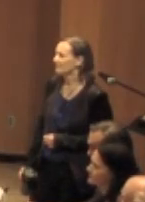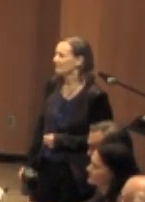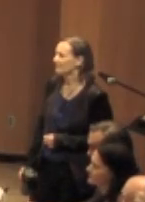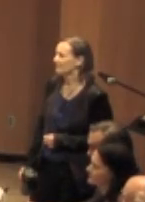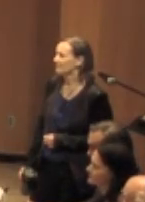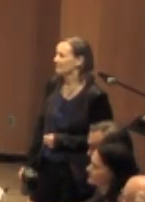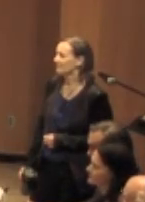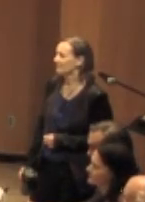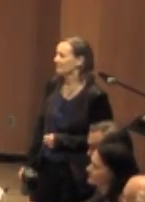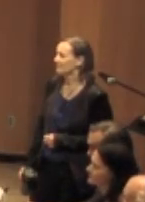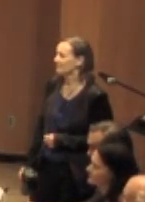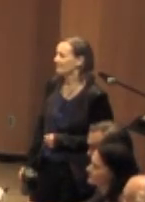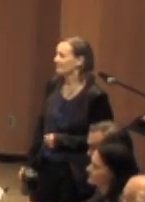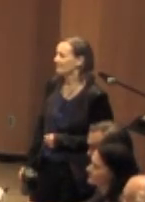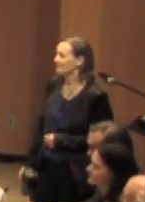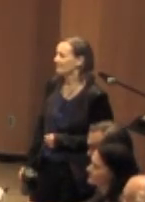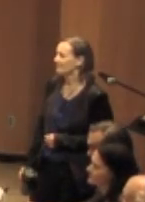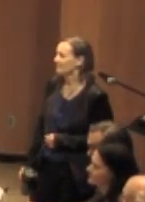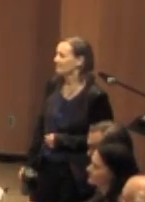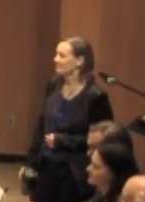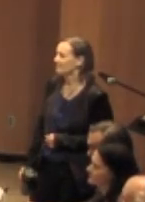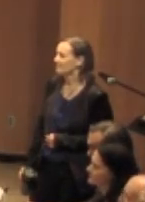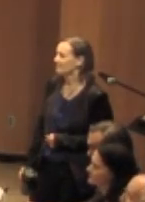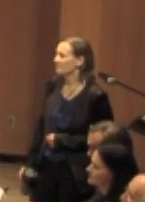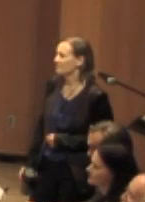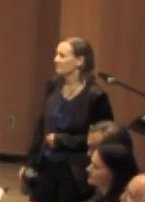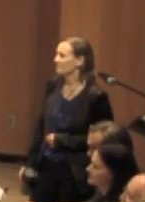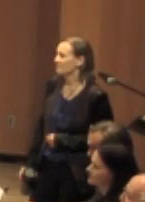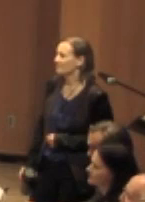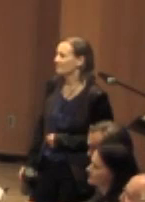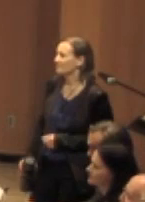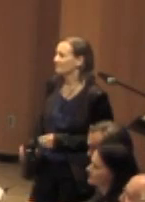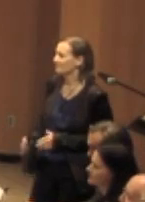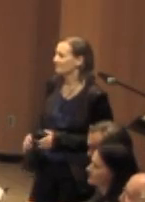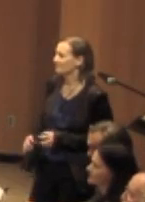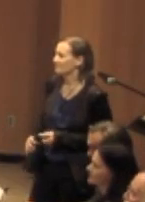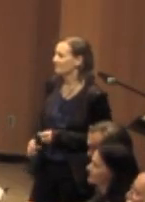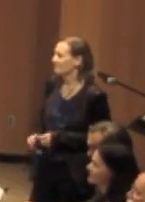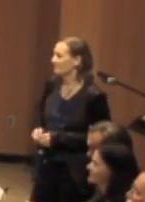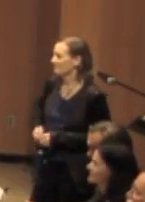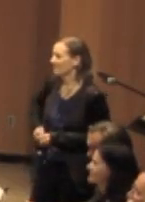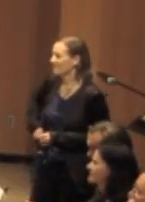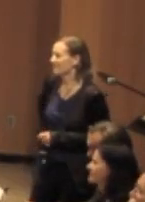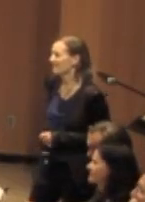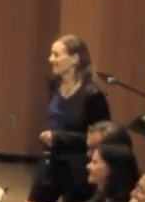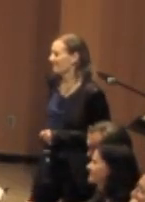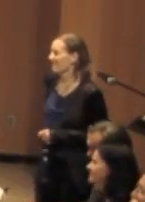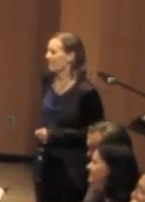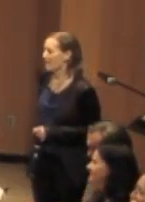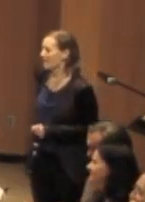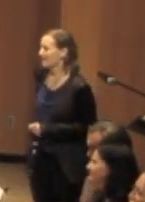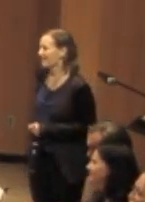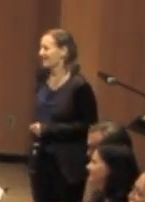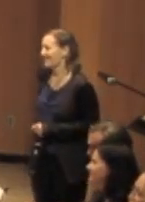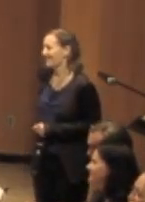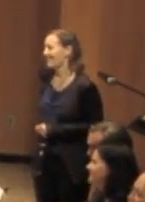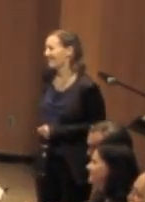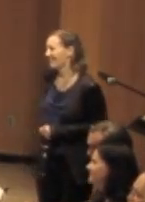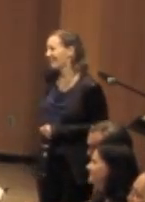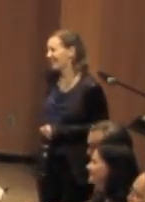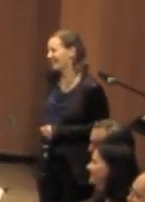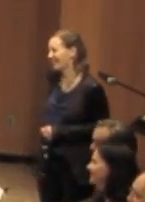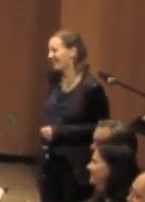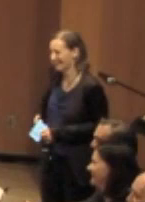a long time ago and to now and I know bigot for instance might have something she wants to share we can